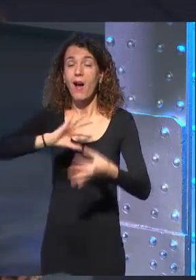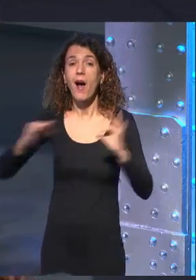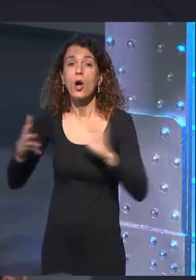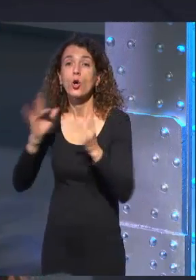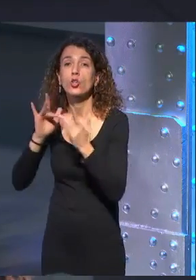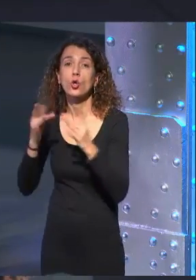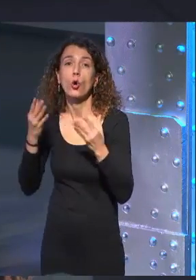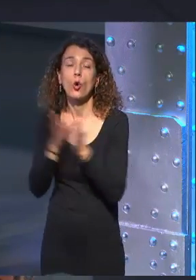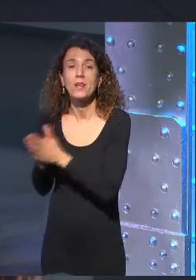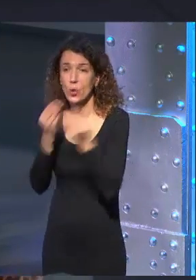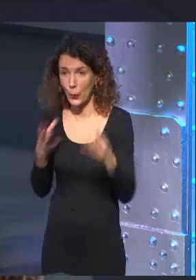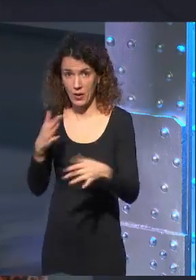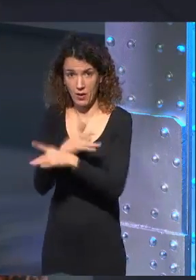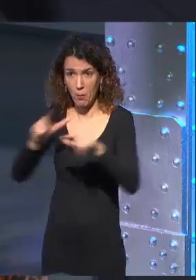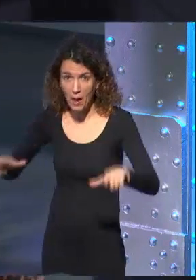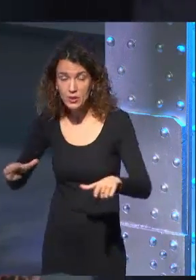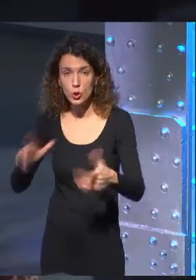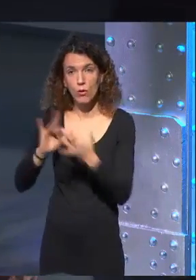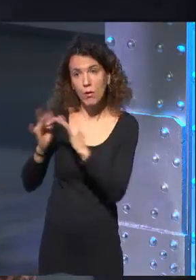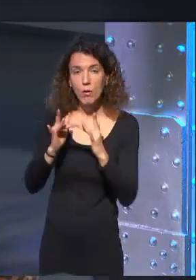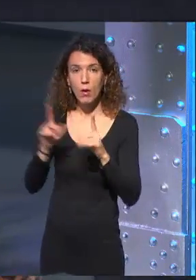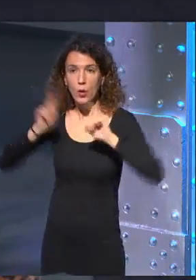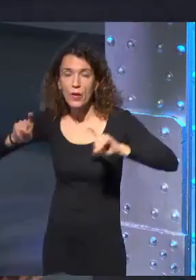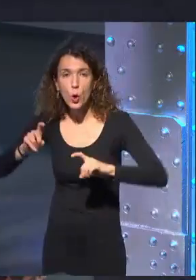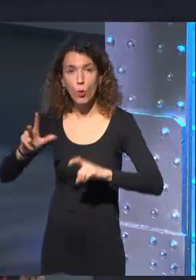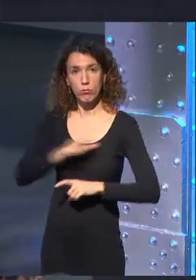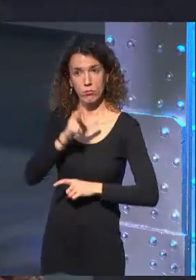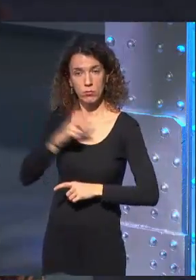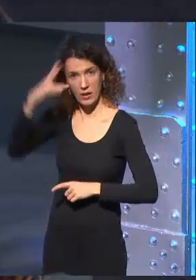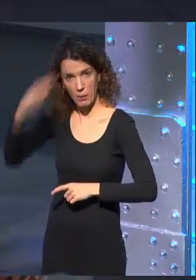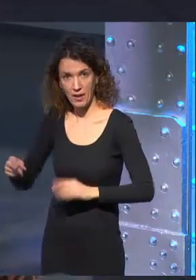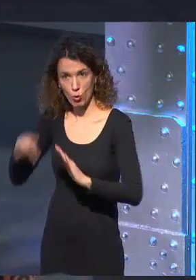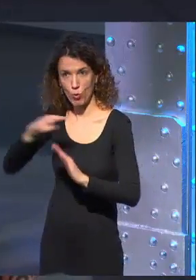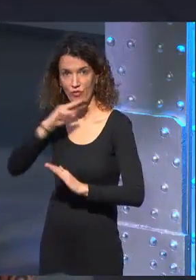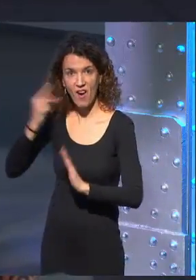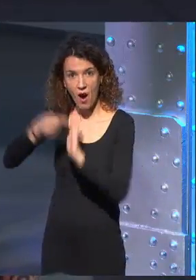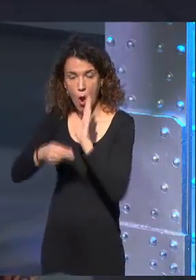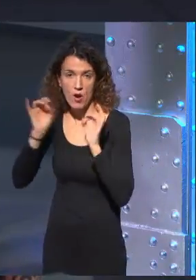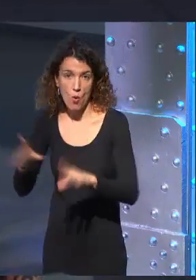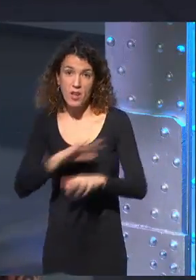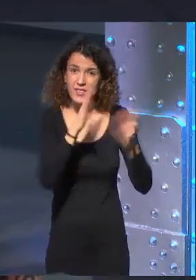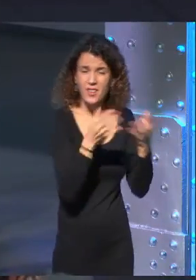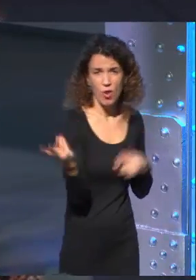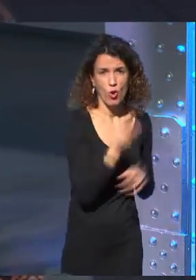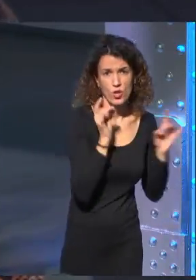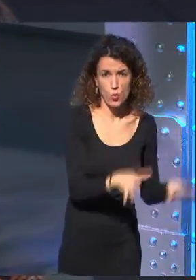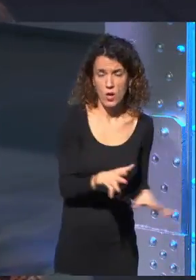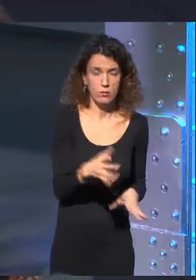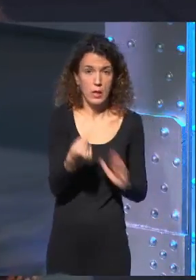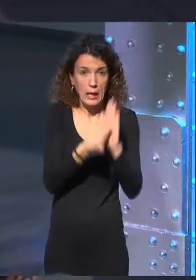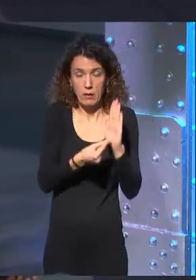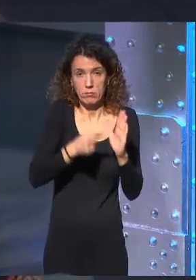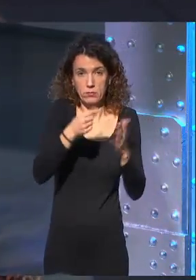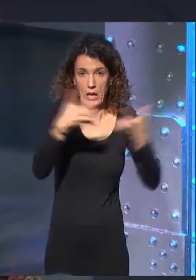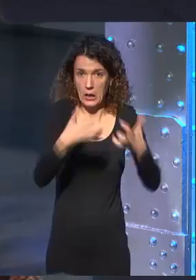risks. We need to educate our children to talk with their classmates in the patio or in the classroom in a